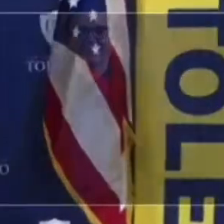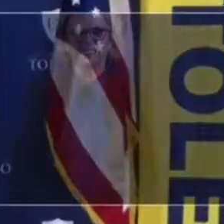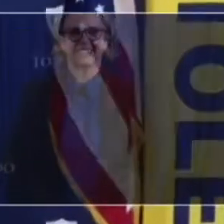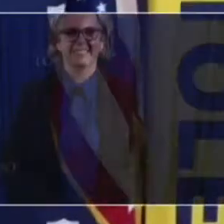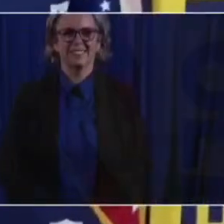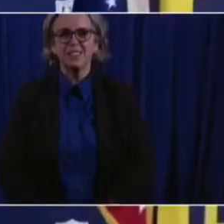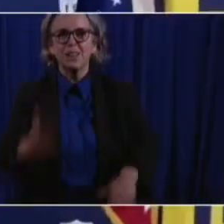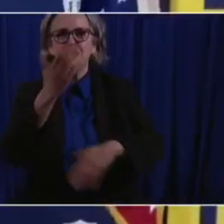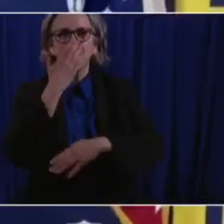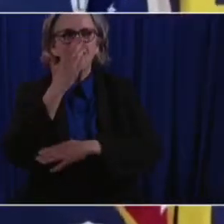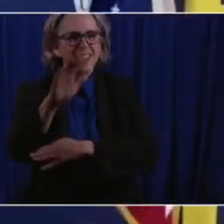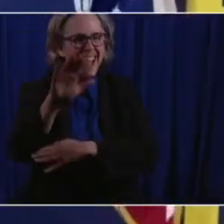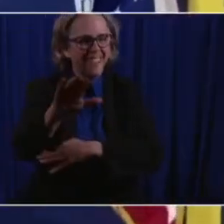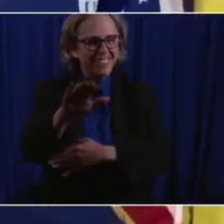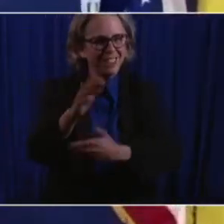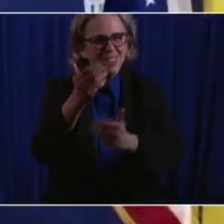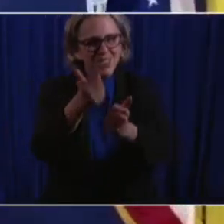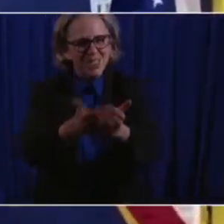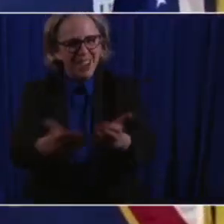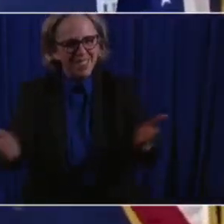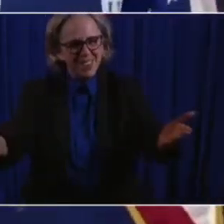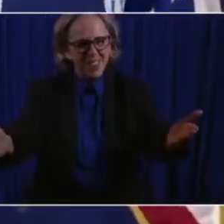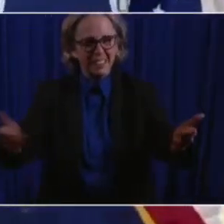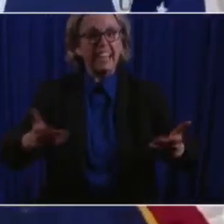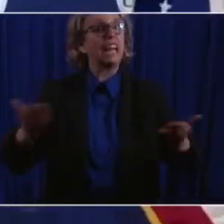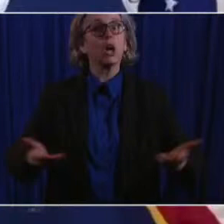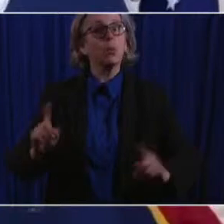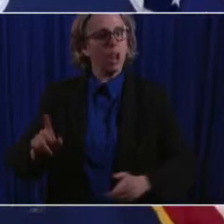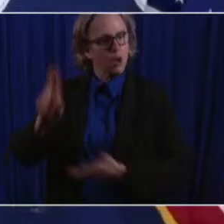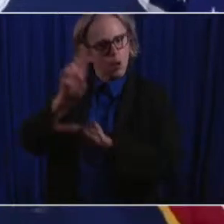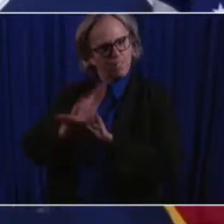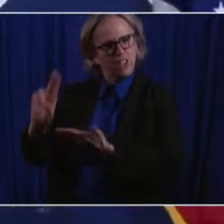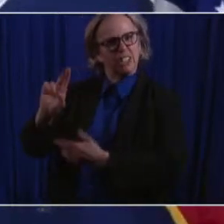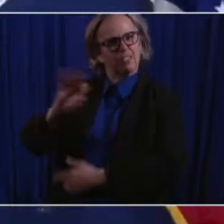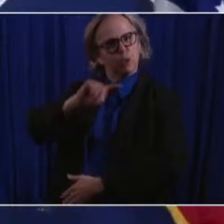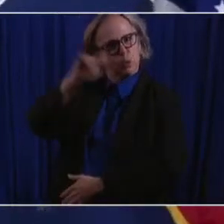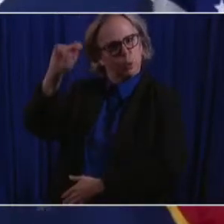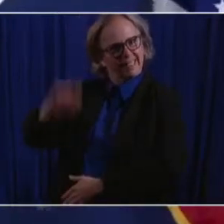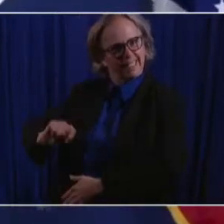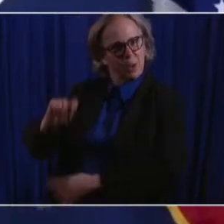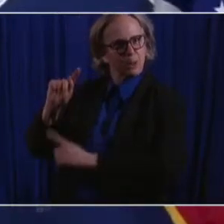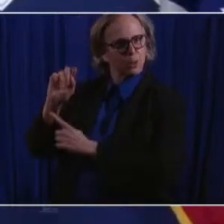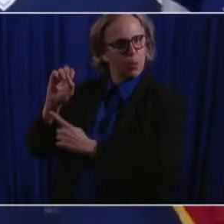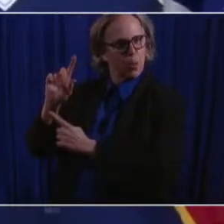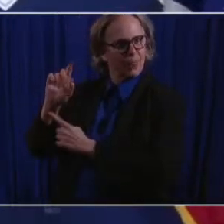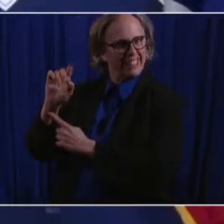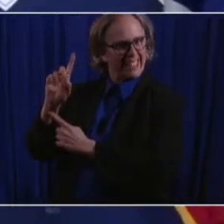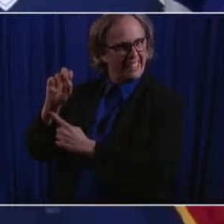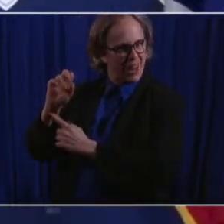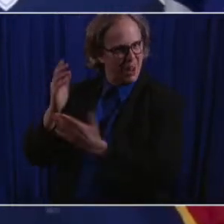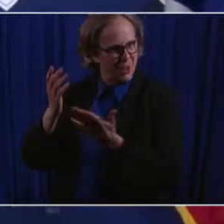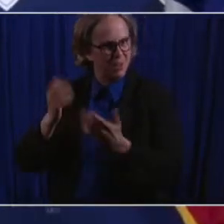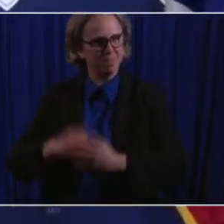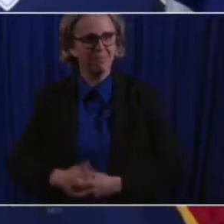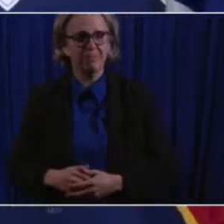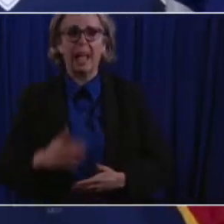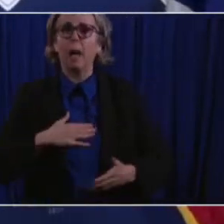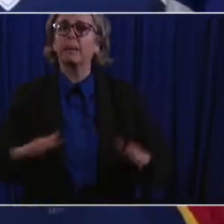Well, good afternoon, everyone. We are at the University of Toledo, and it's my pleasure to introduce the University of